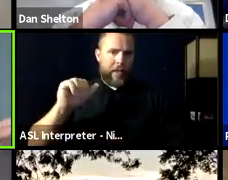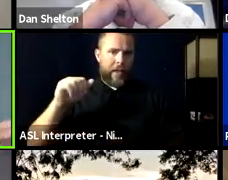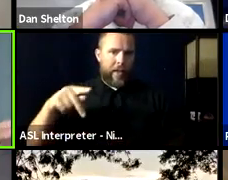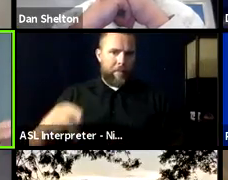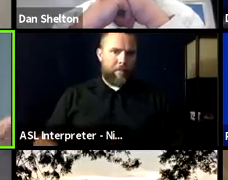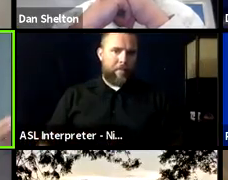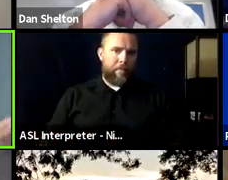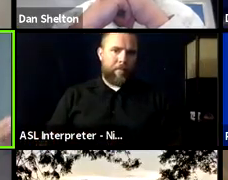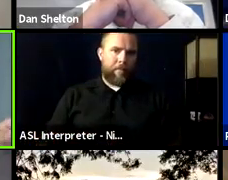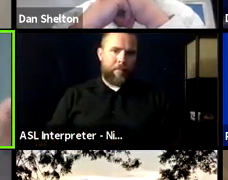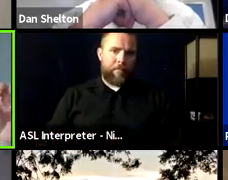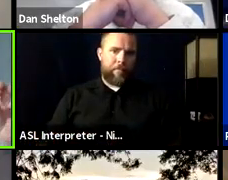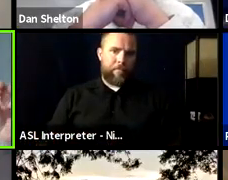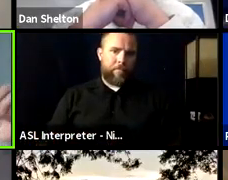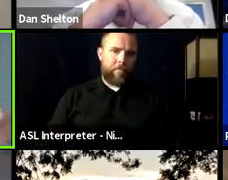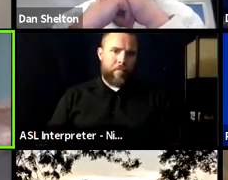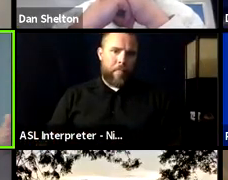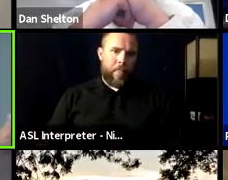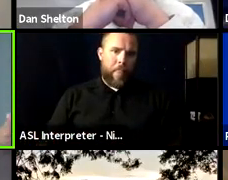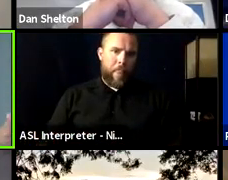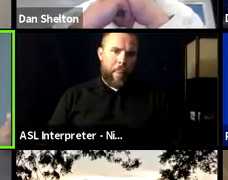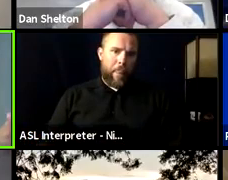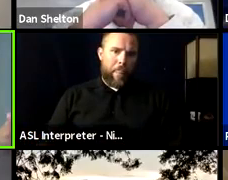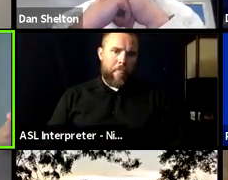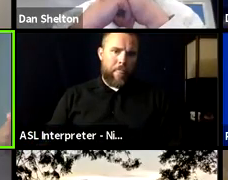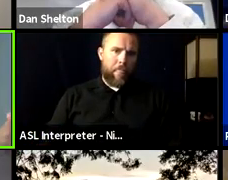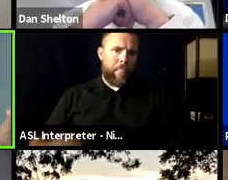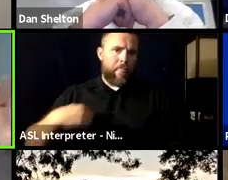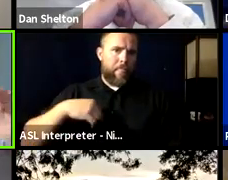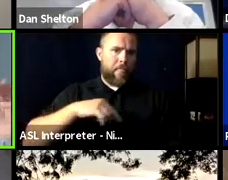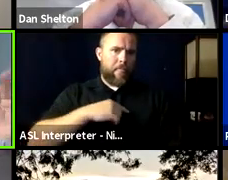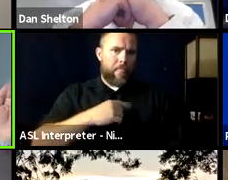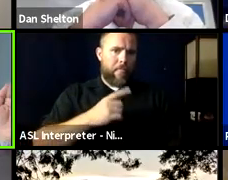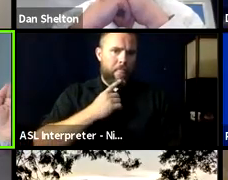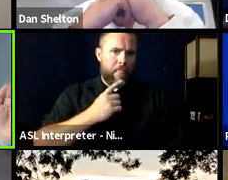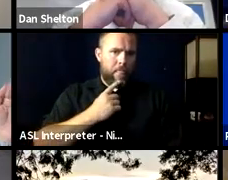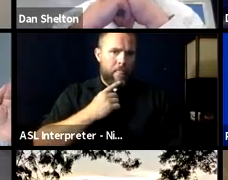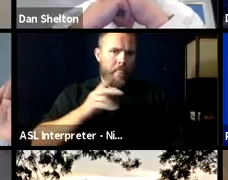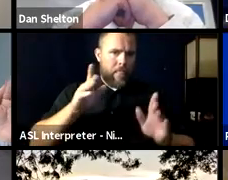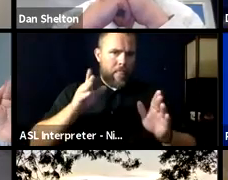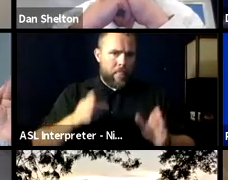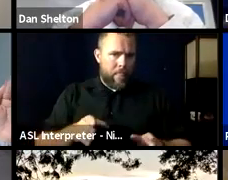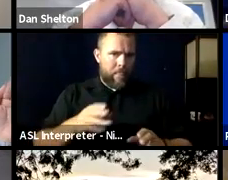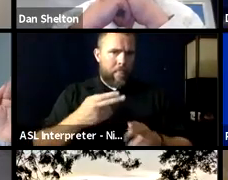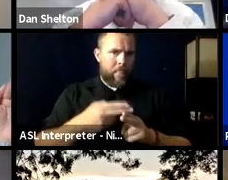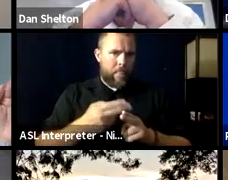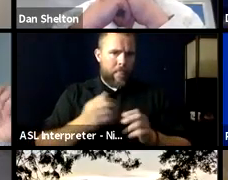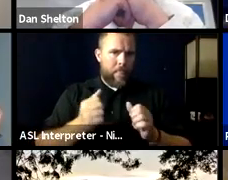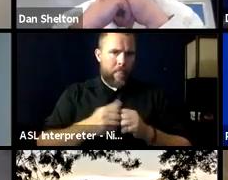So, Go ahead. I'm sorry. You should just say a person's name when we call the vote. You can say a name.